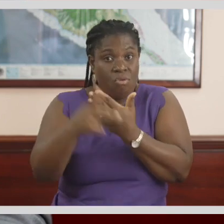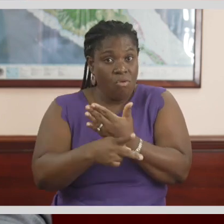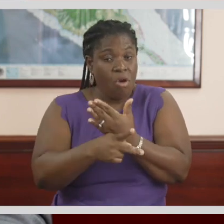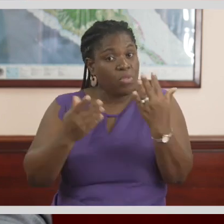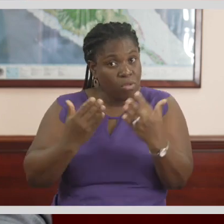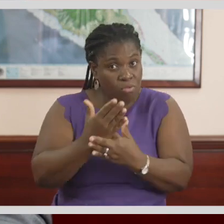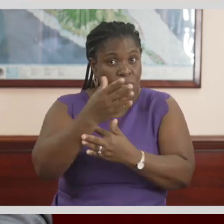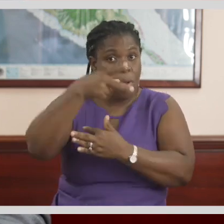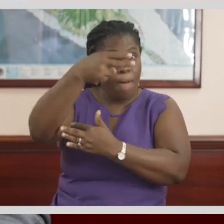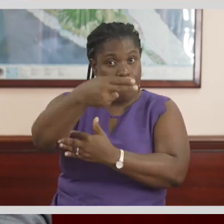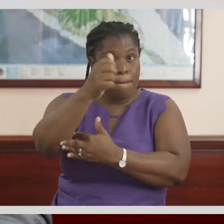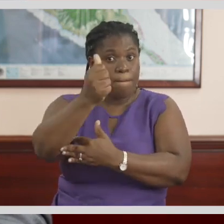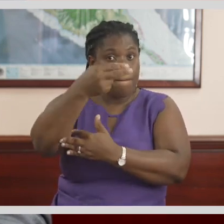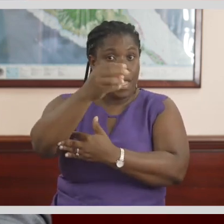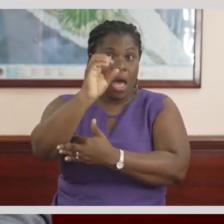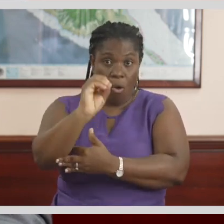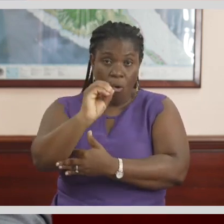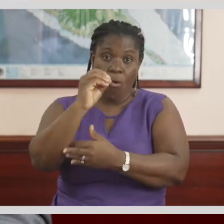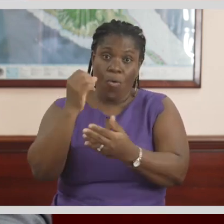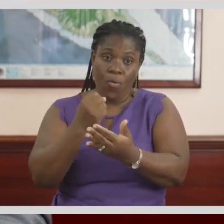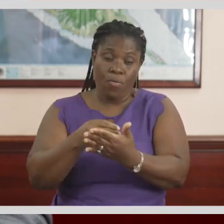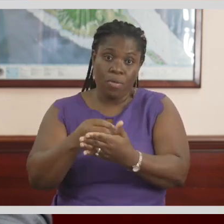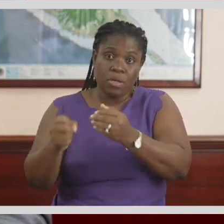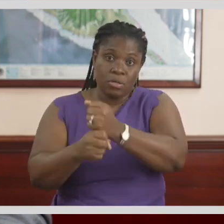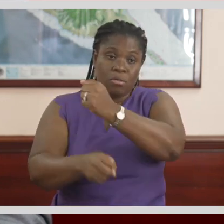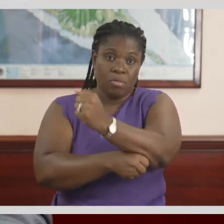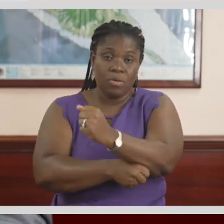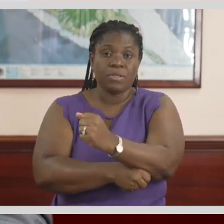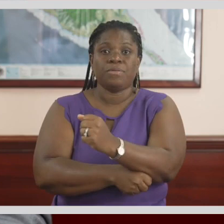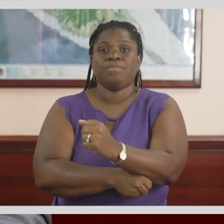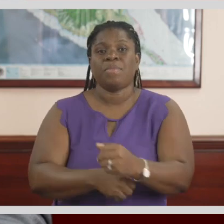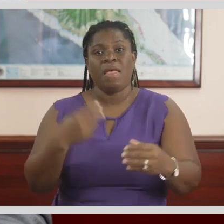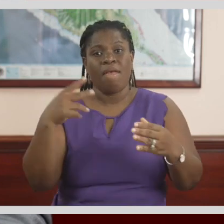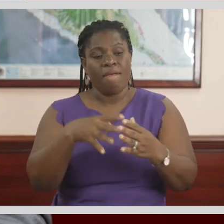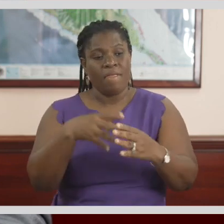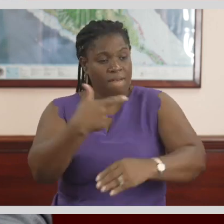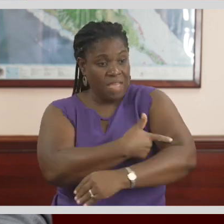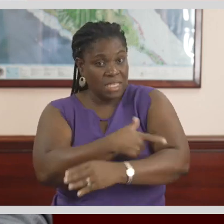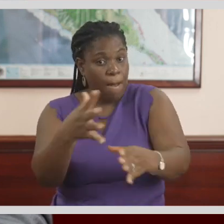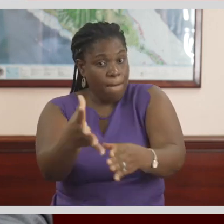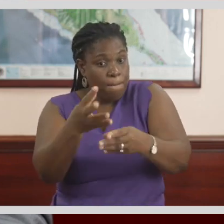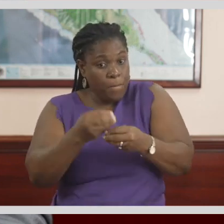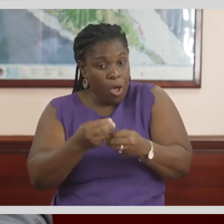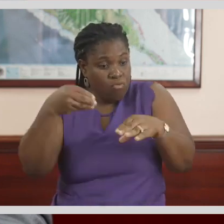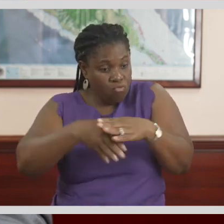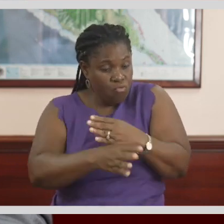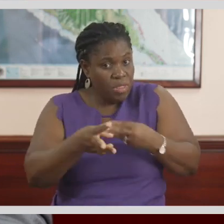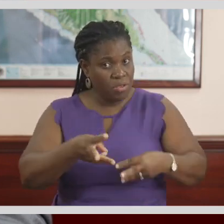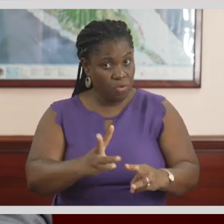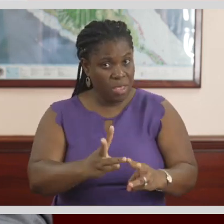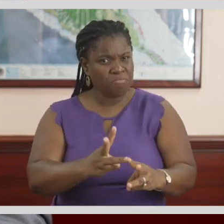Health Organization's PAHO Revolving Fund. Vaccines purchased through this route meet